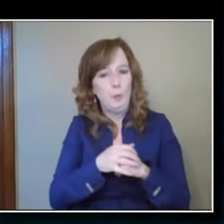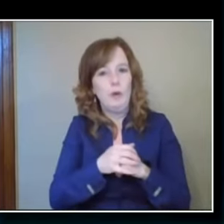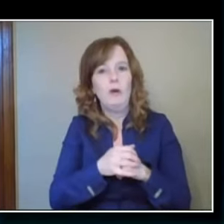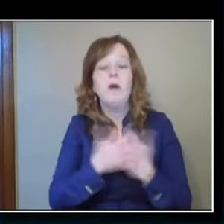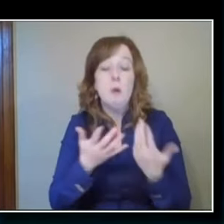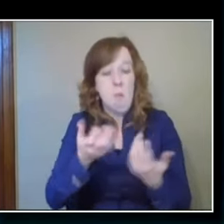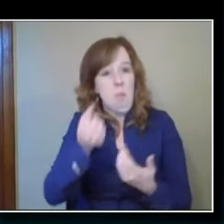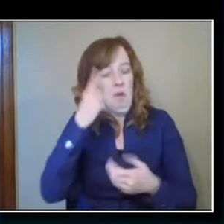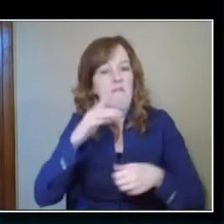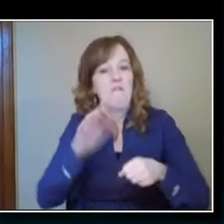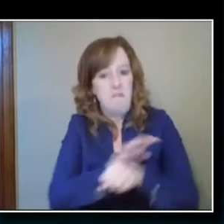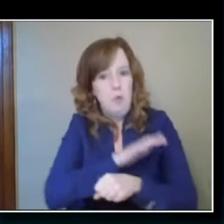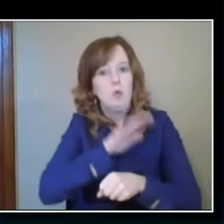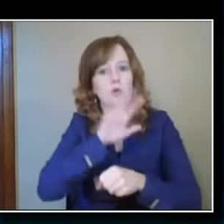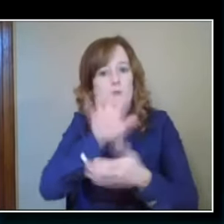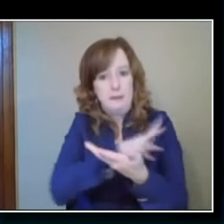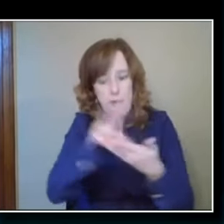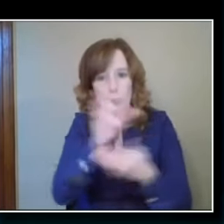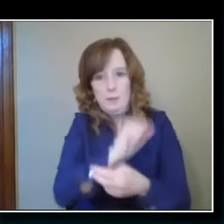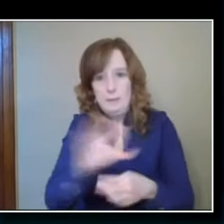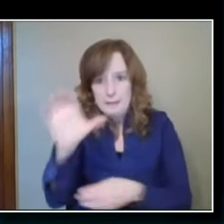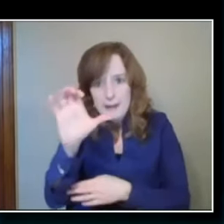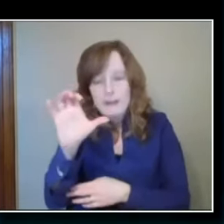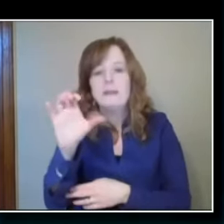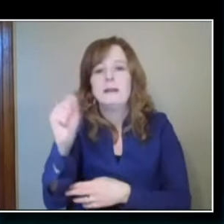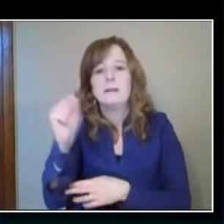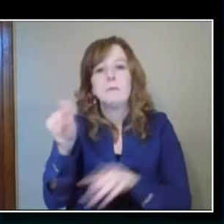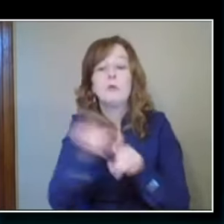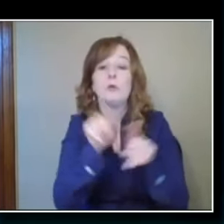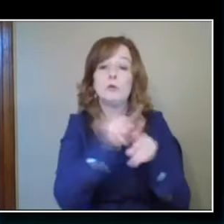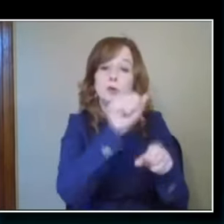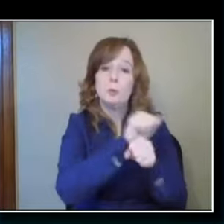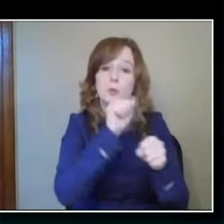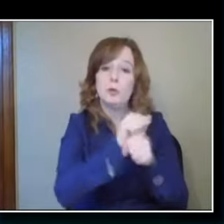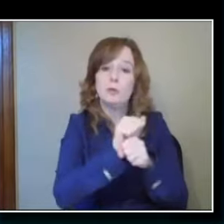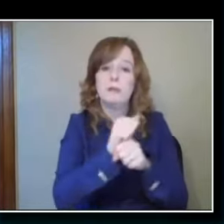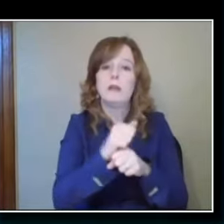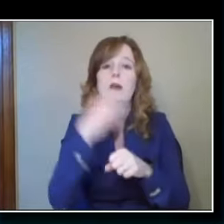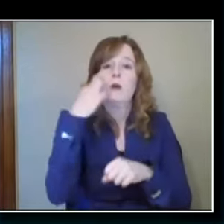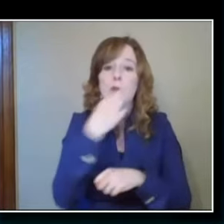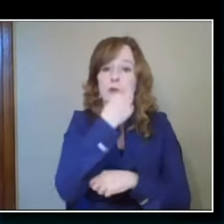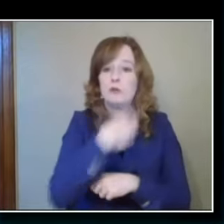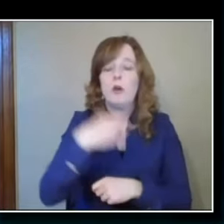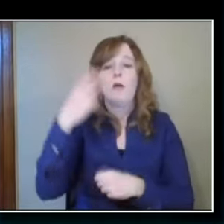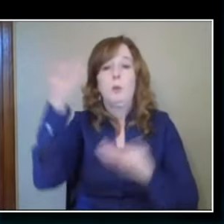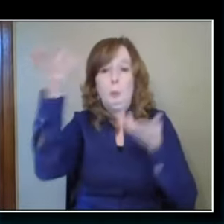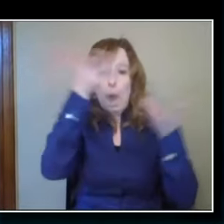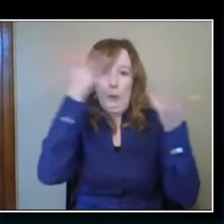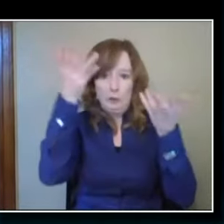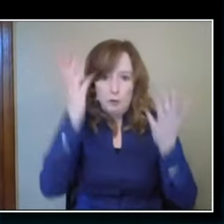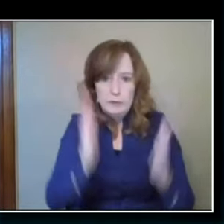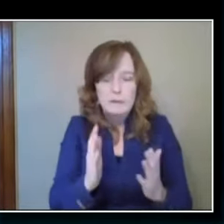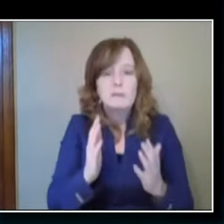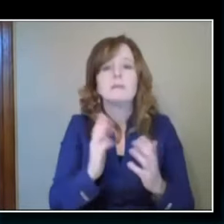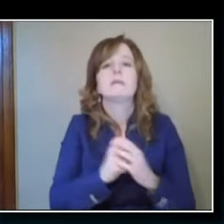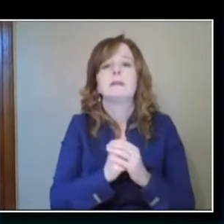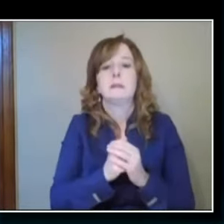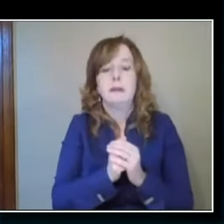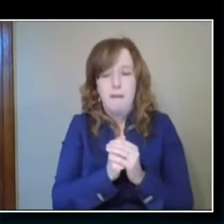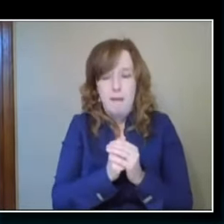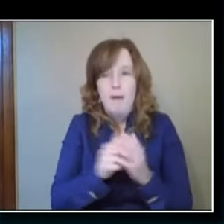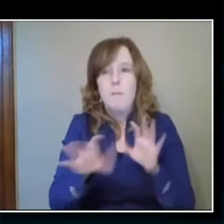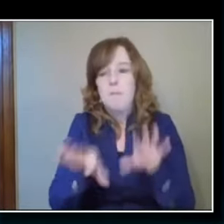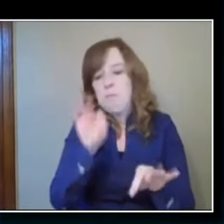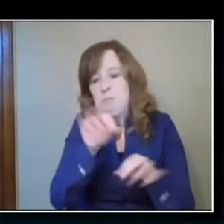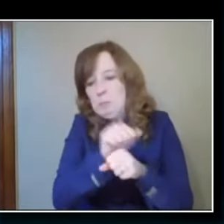Columbus State, Jamie also worked as a waitress at a local restaurant, picking up shifts where she could. And